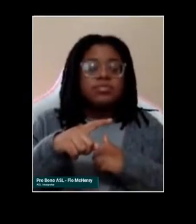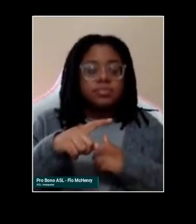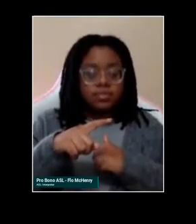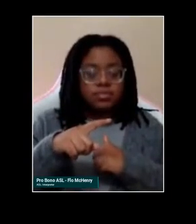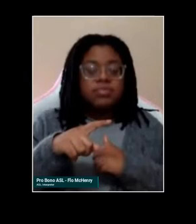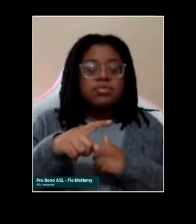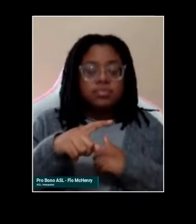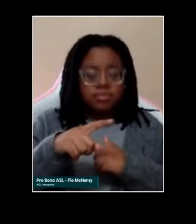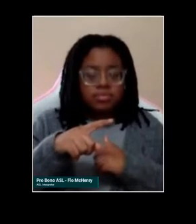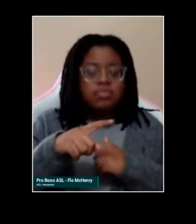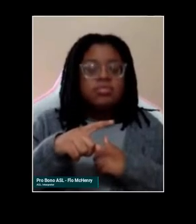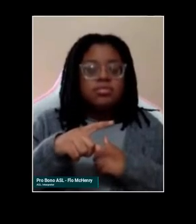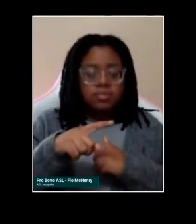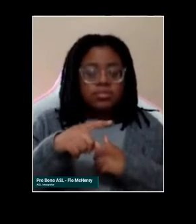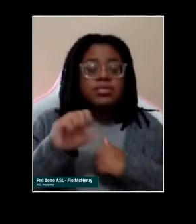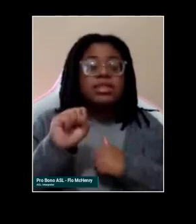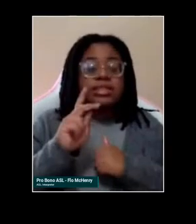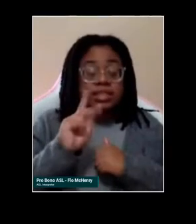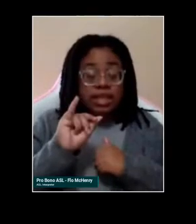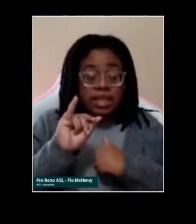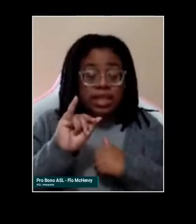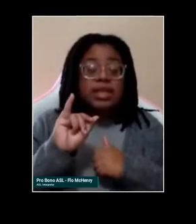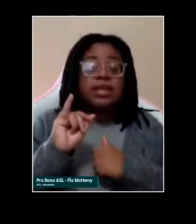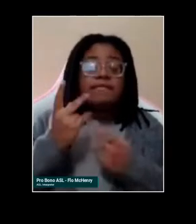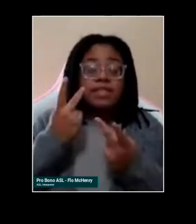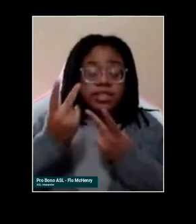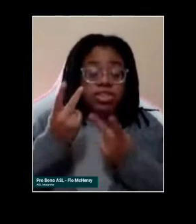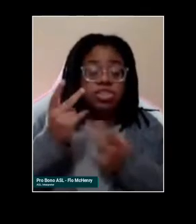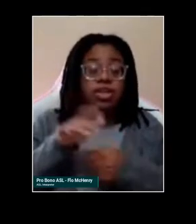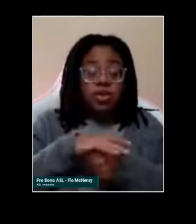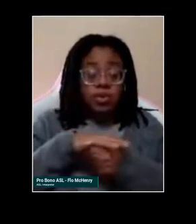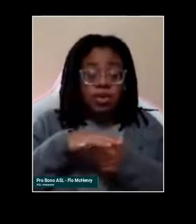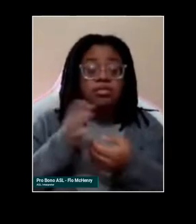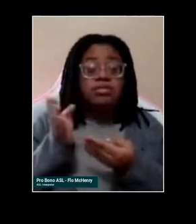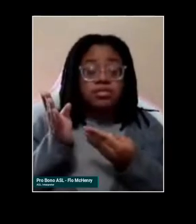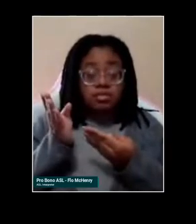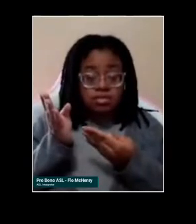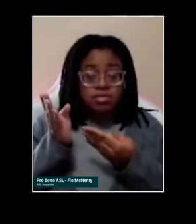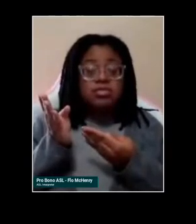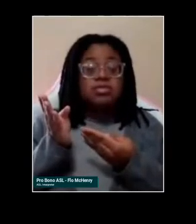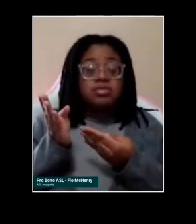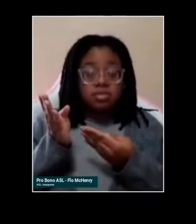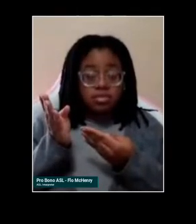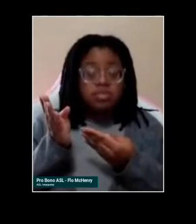kind of ski area visitation and overlaid